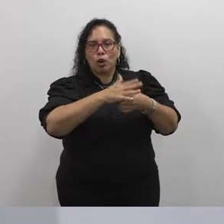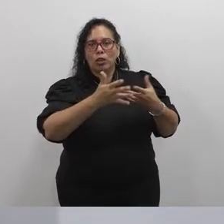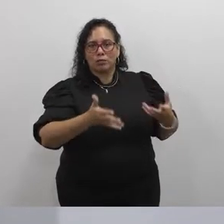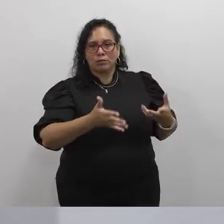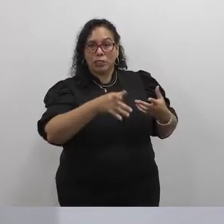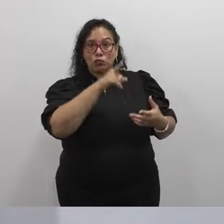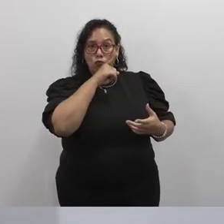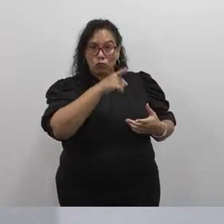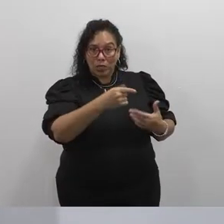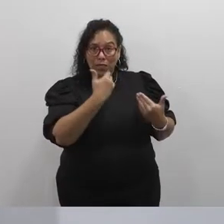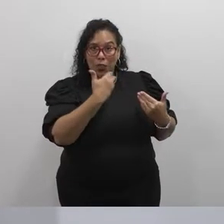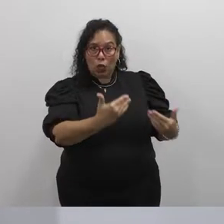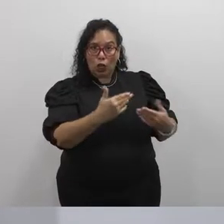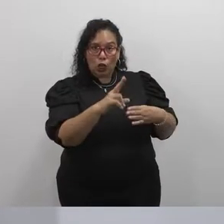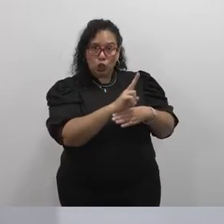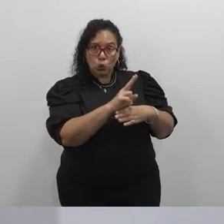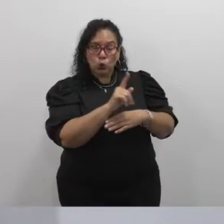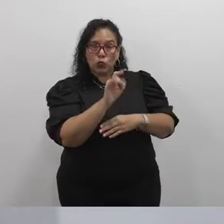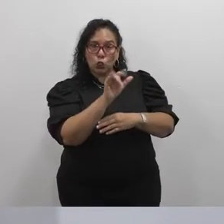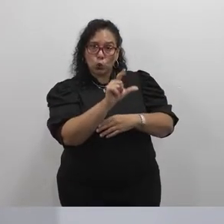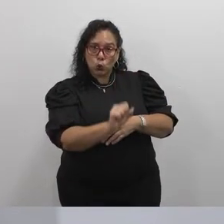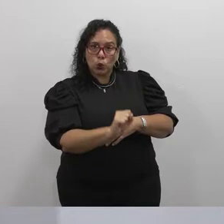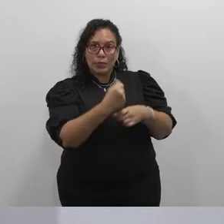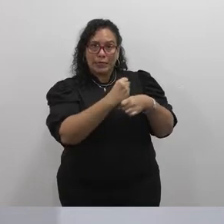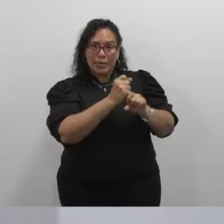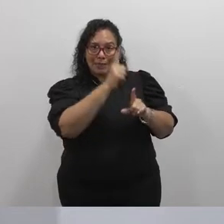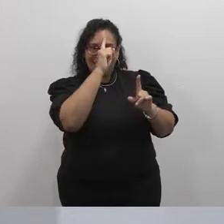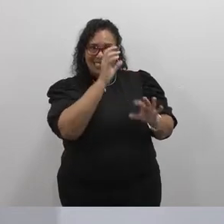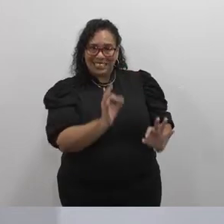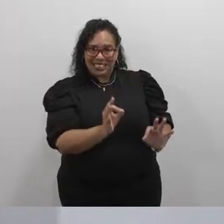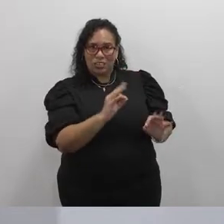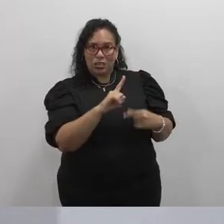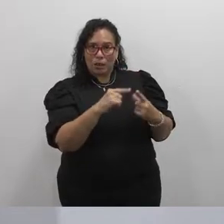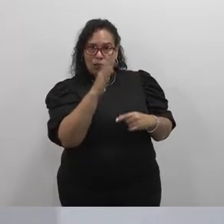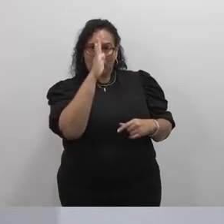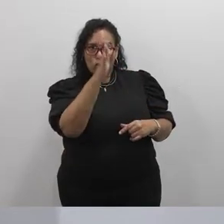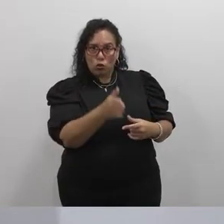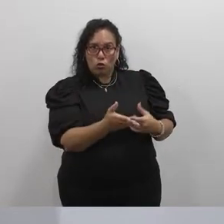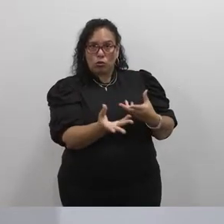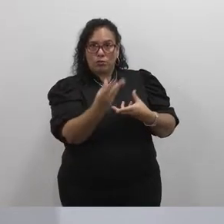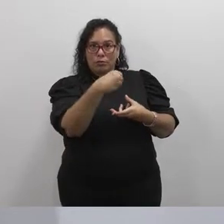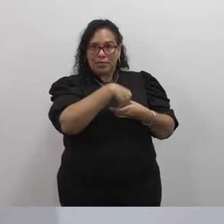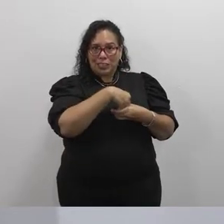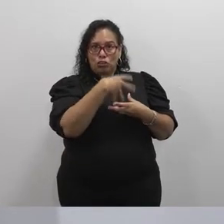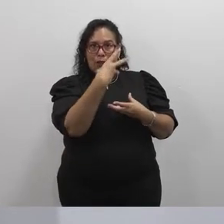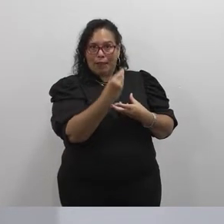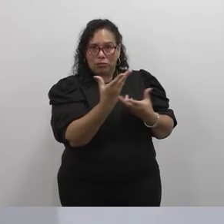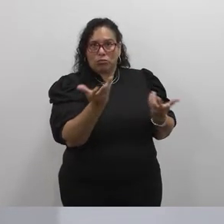I think, just use of tools to make decisions about the future, both internal and external.